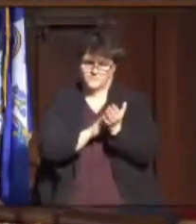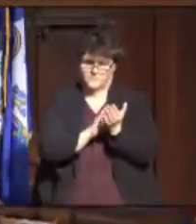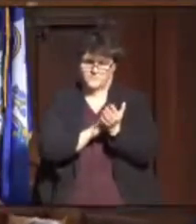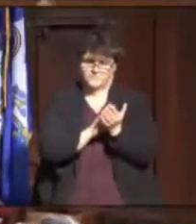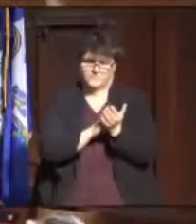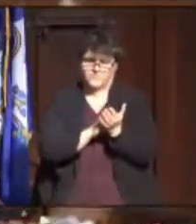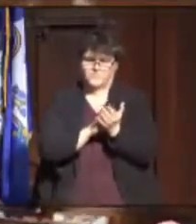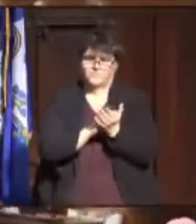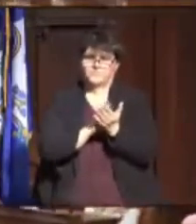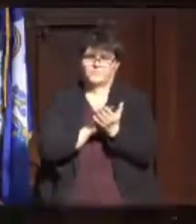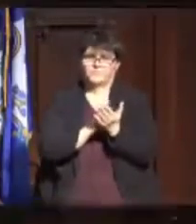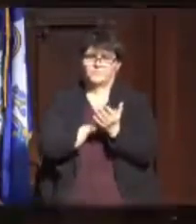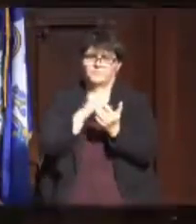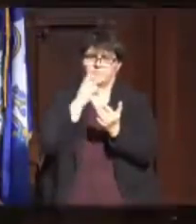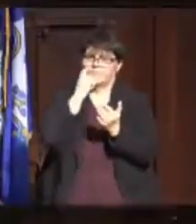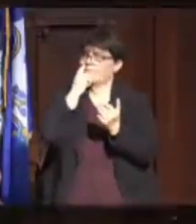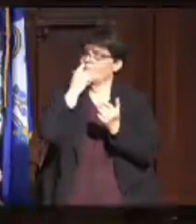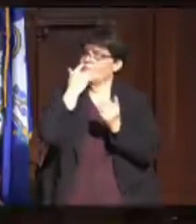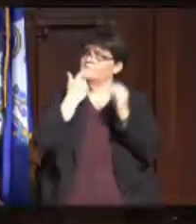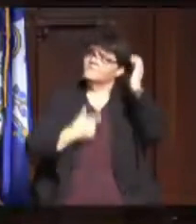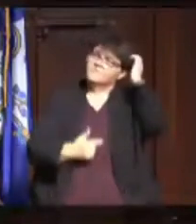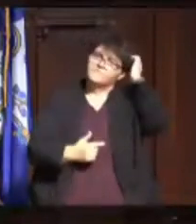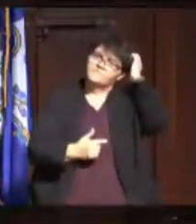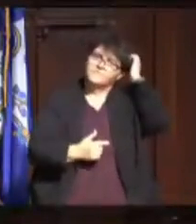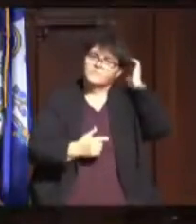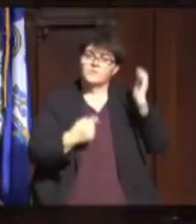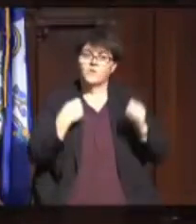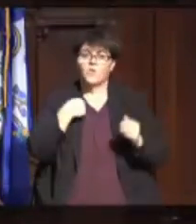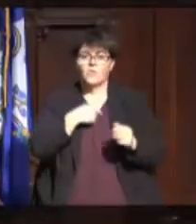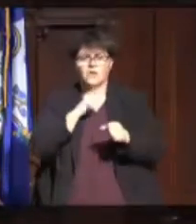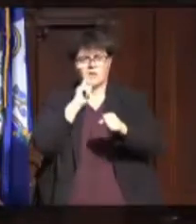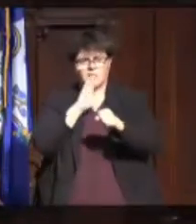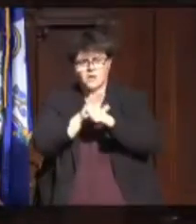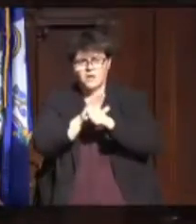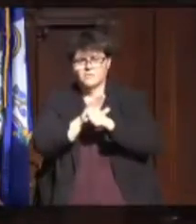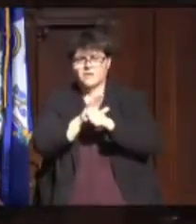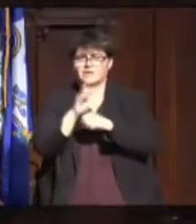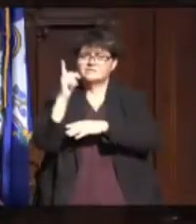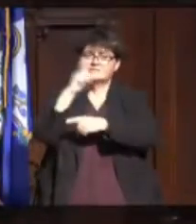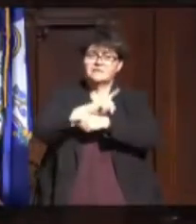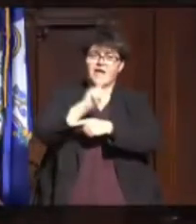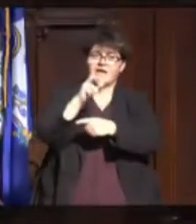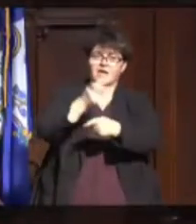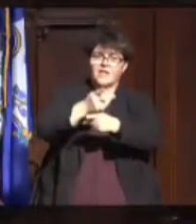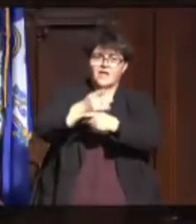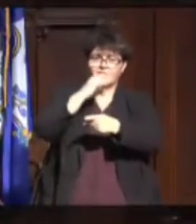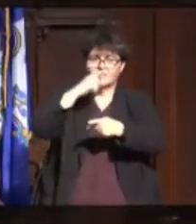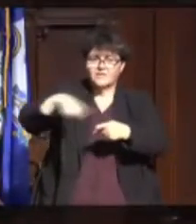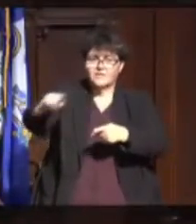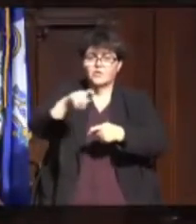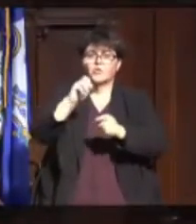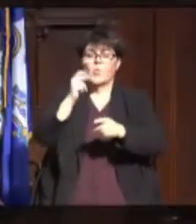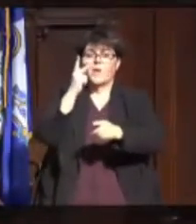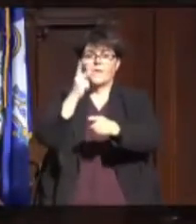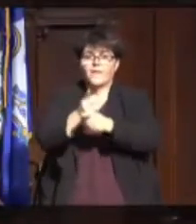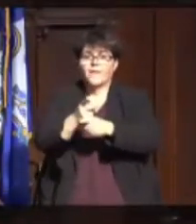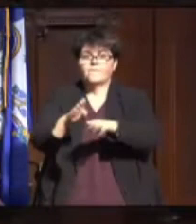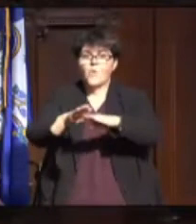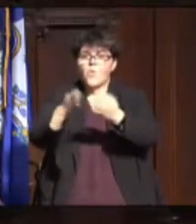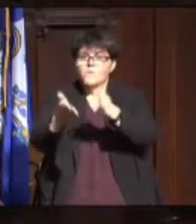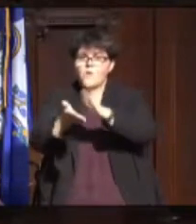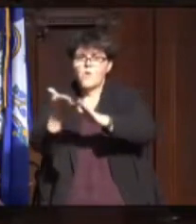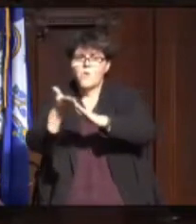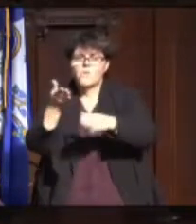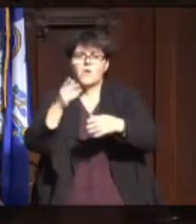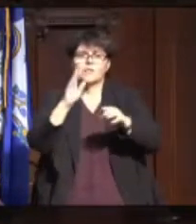Our commitment to daycare in this fiscal year kept more of our centers open, provided up to $70 million in wage support payments